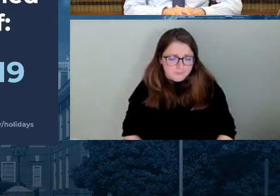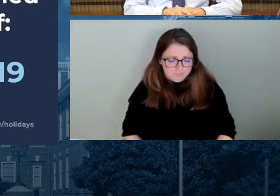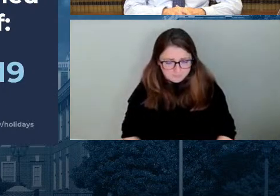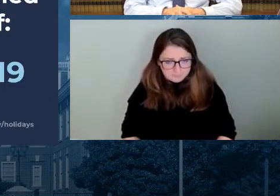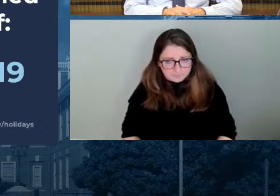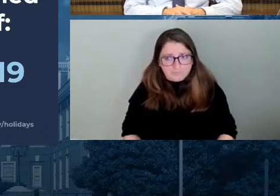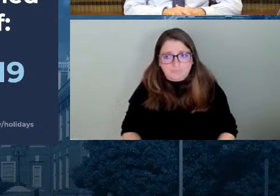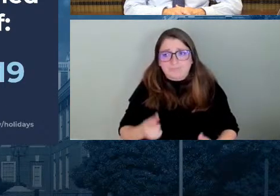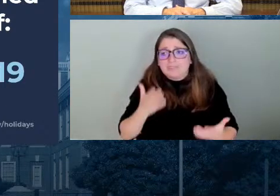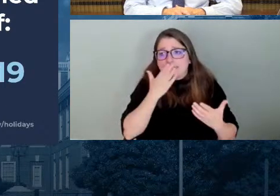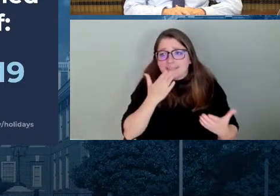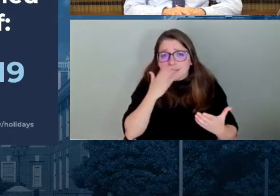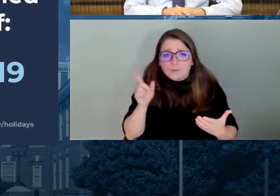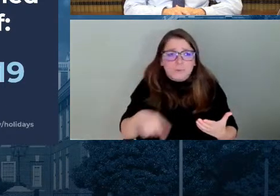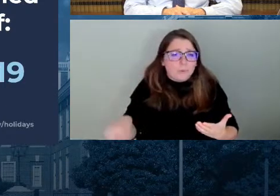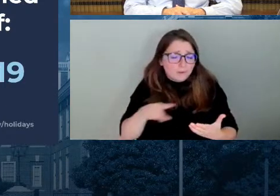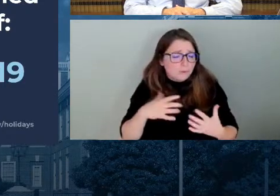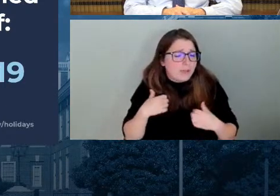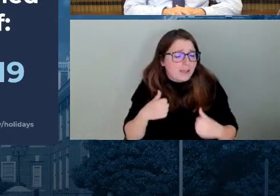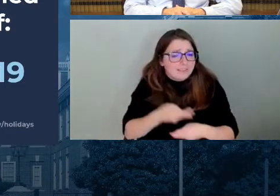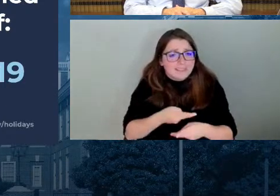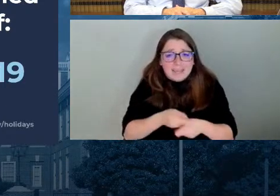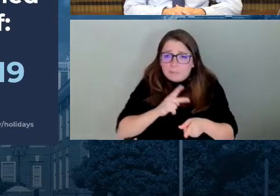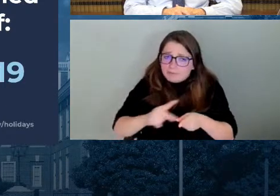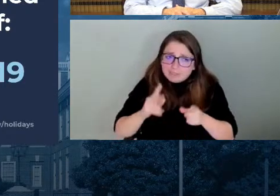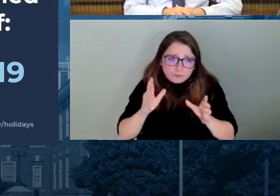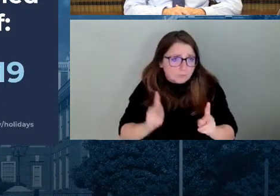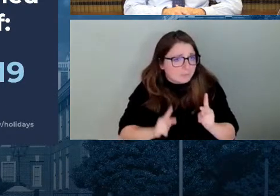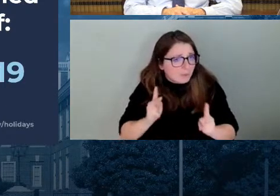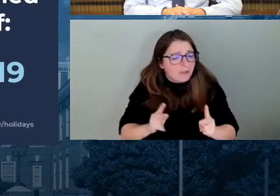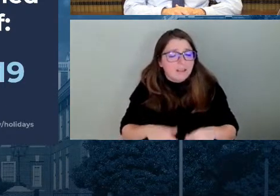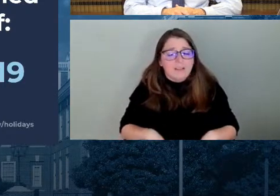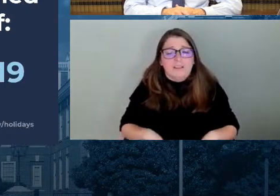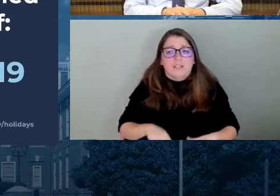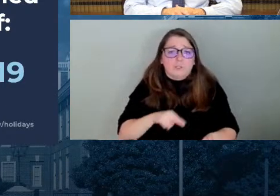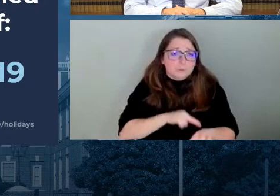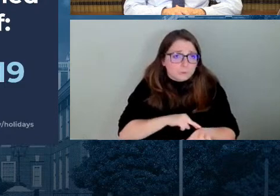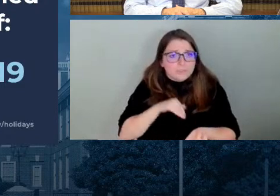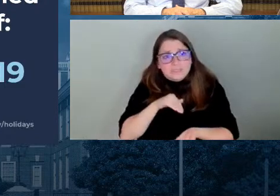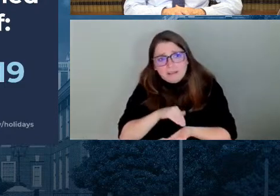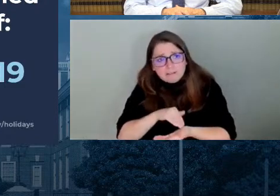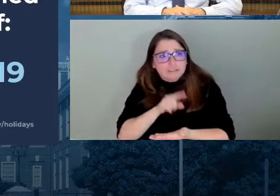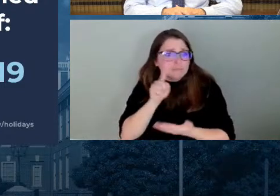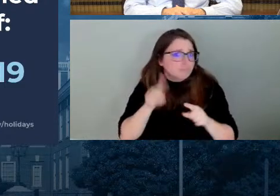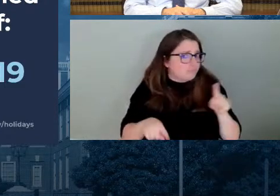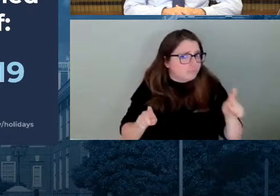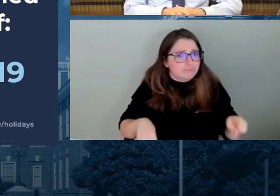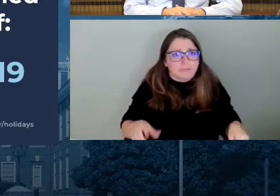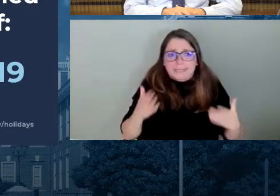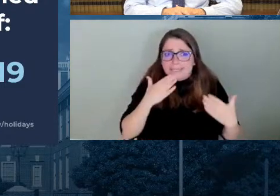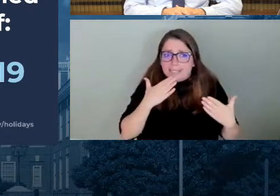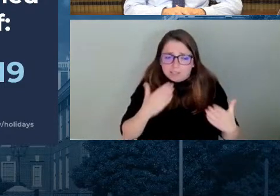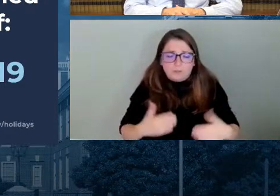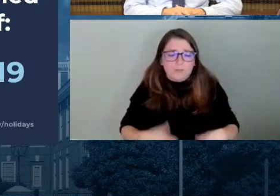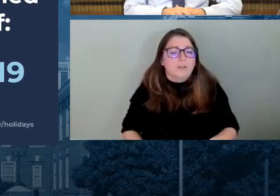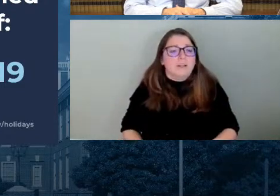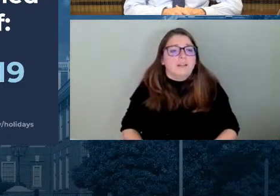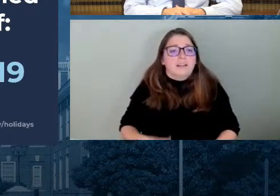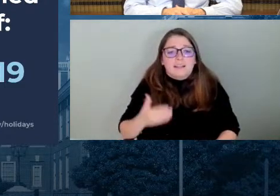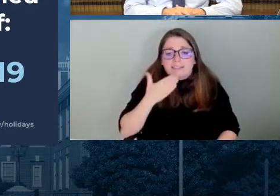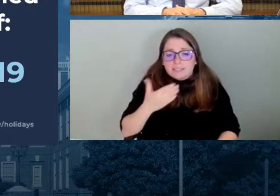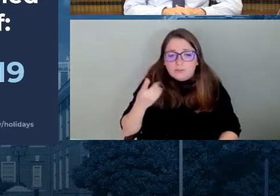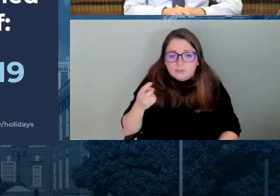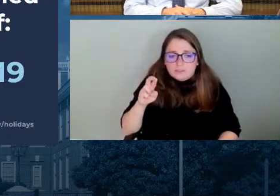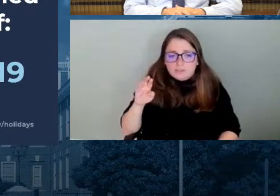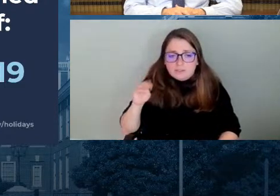an extraordinary job. They're very difficult circumstances. We thank Dr. Pazzi for being with us today, representing